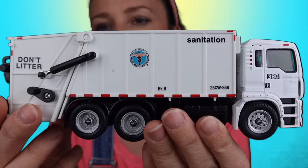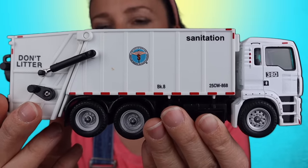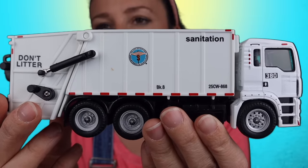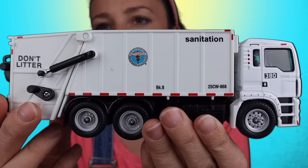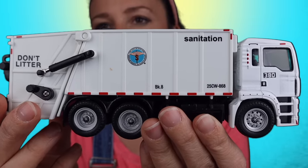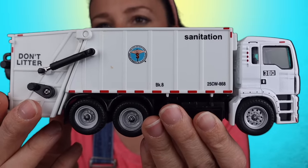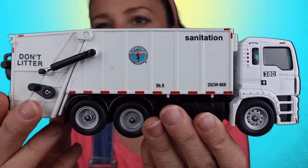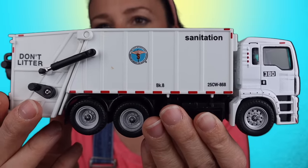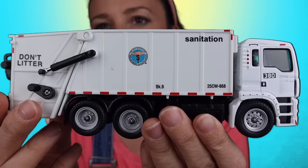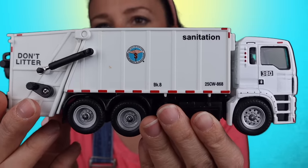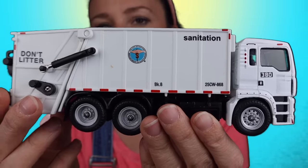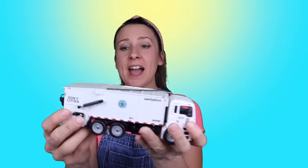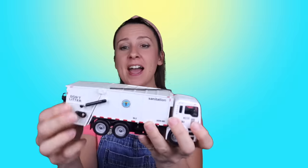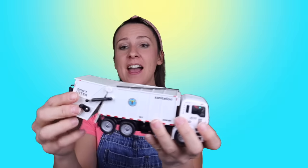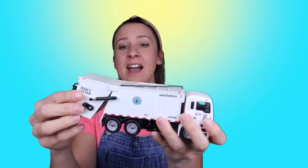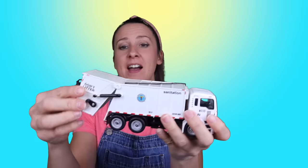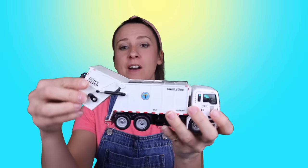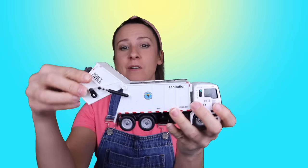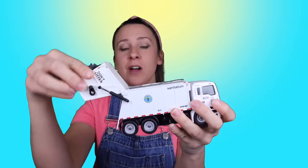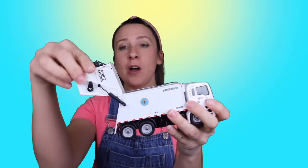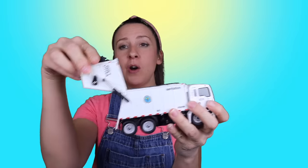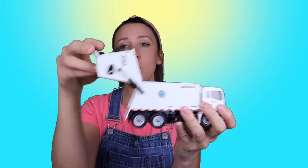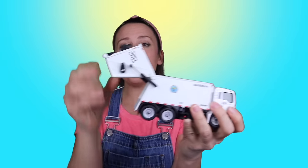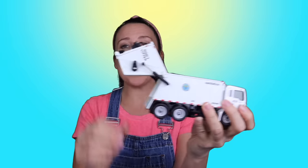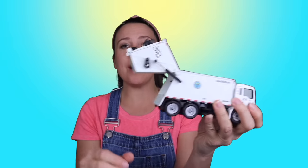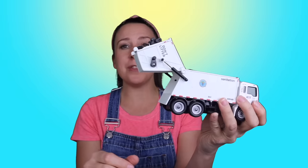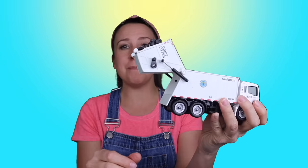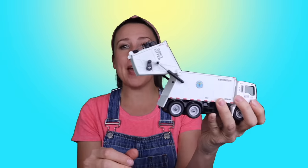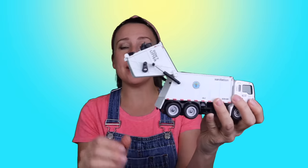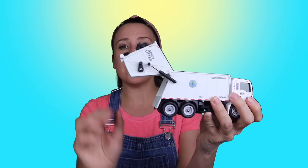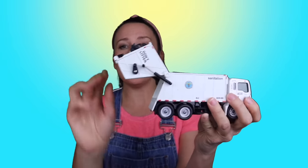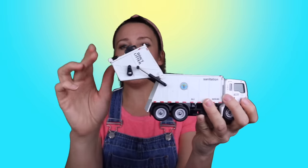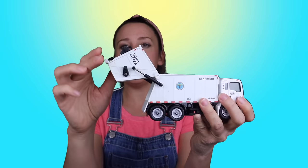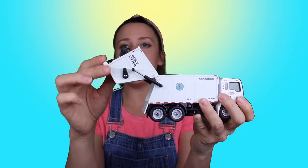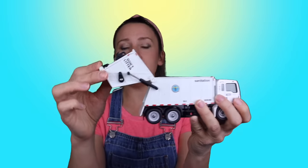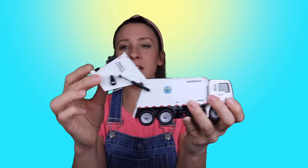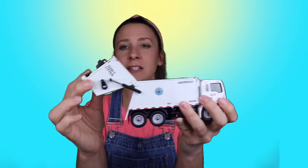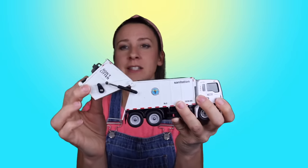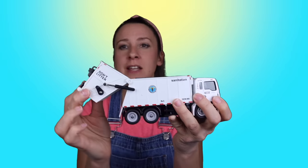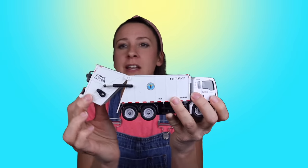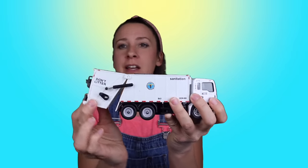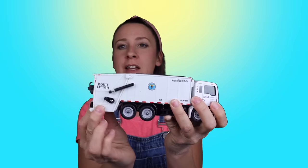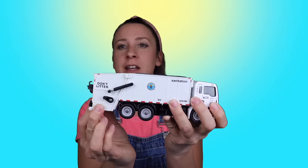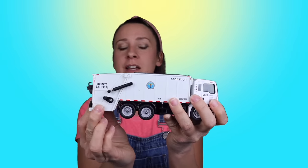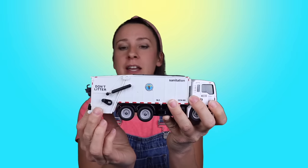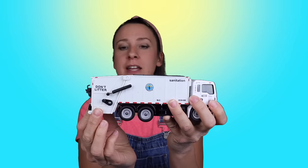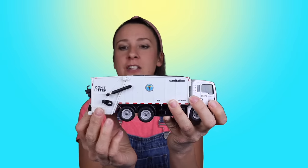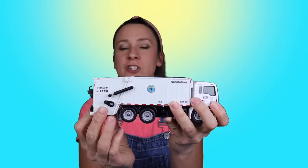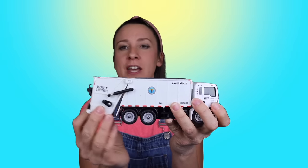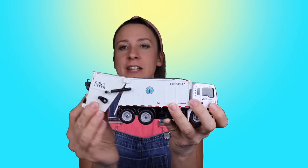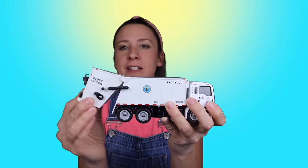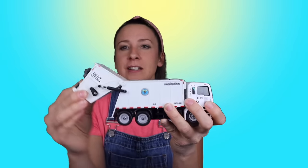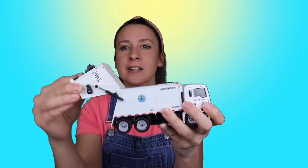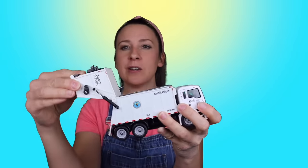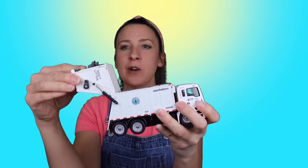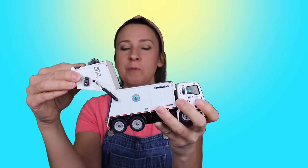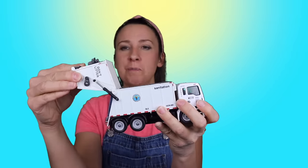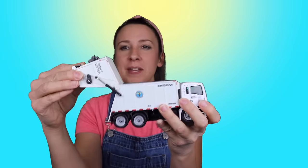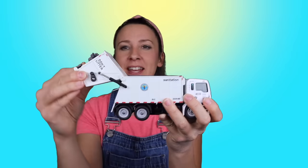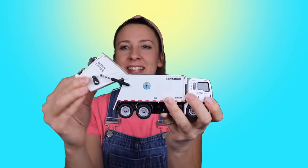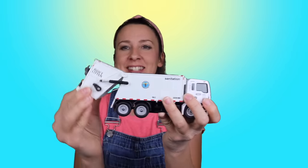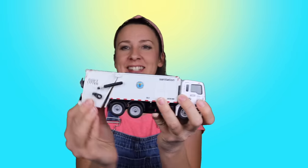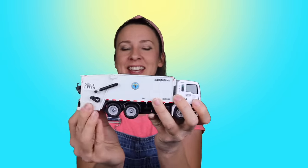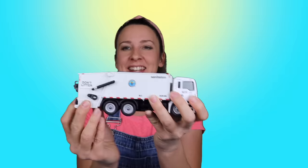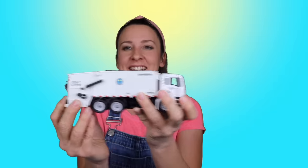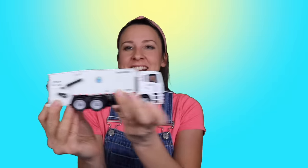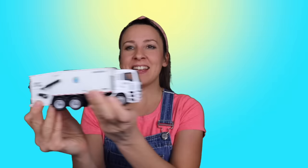garbage truck. Wow! Oh, how the back opens and shut,